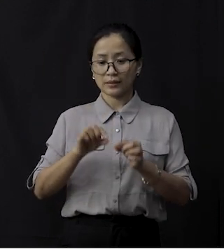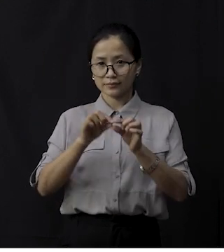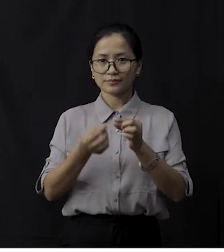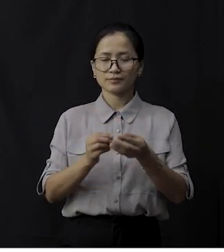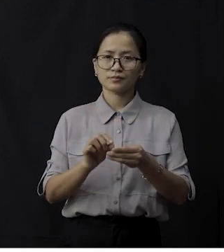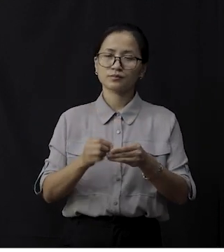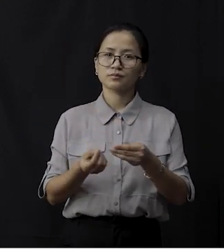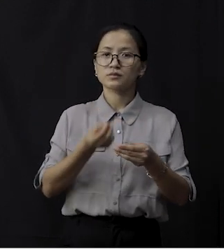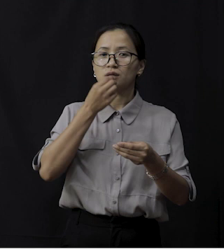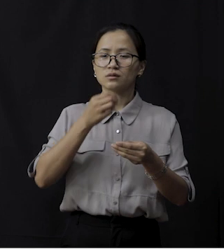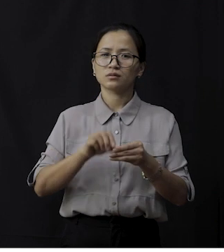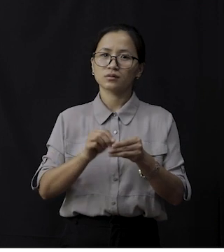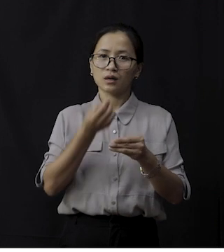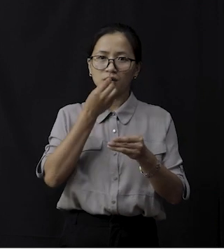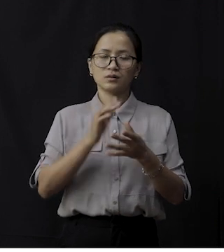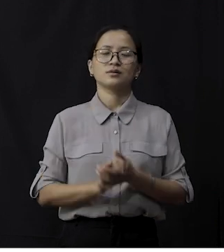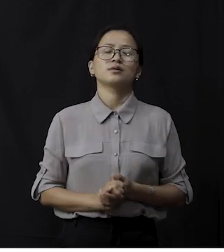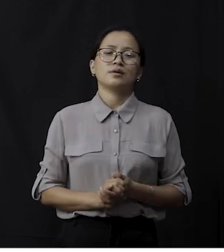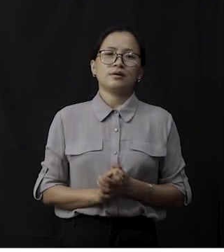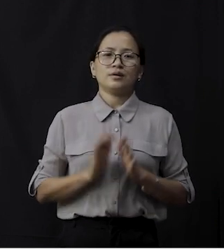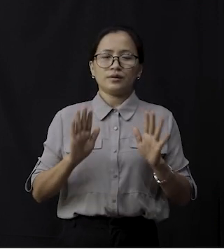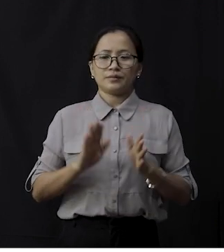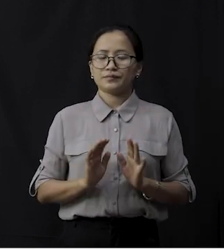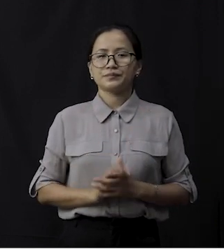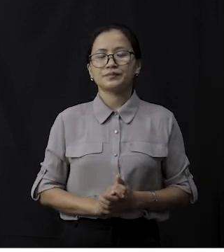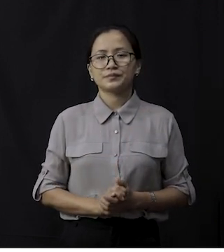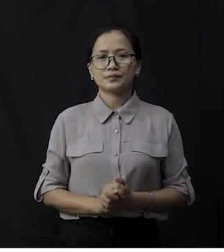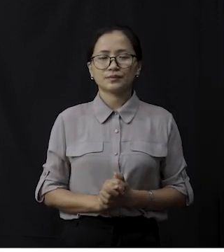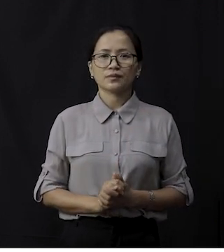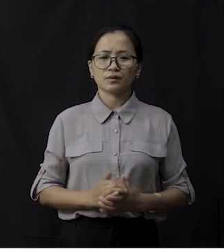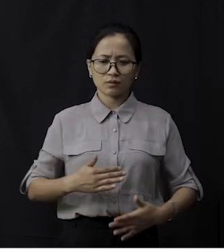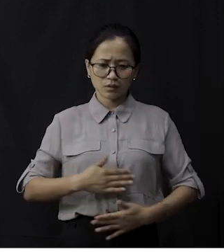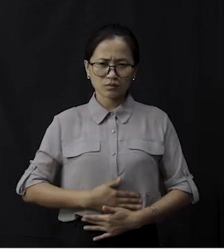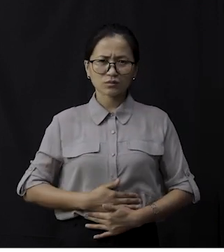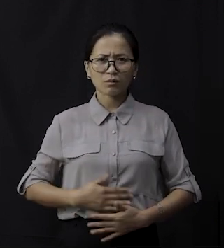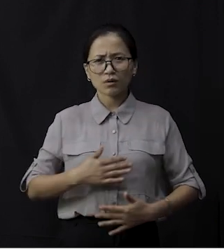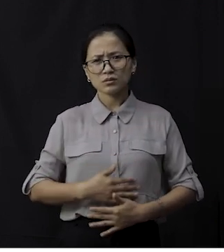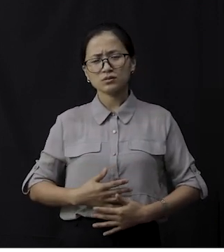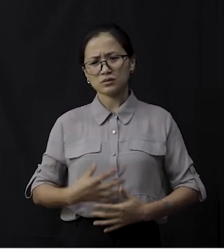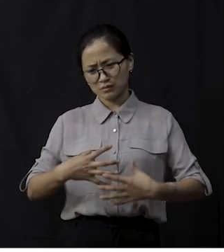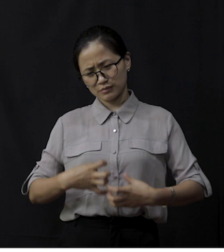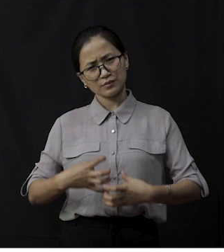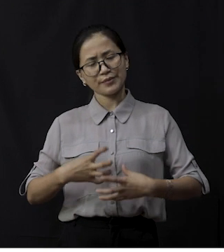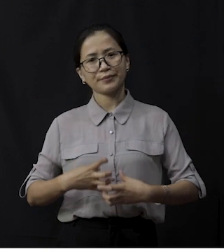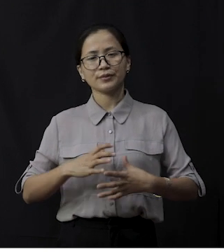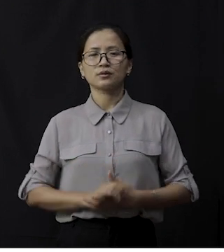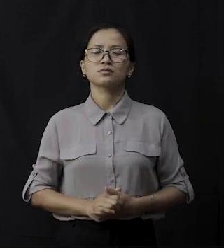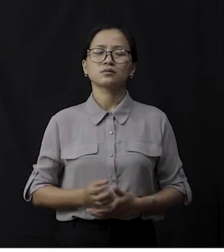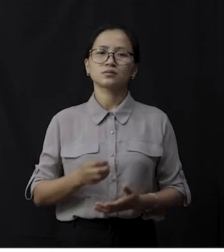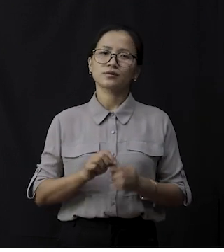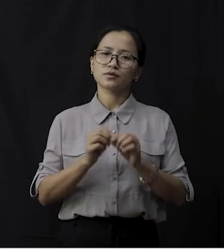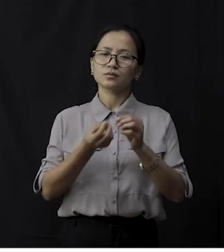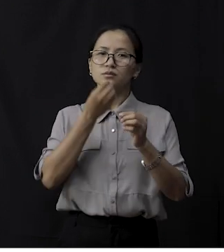you, children, eat this. The doctor gives you these medicines, right? And when your stomach is paining, when you eat that medicine, then it becomes fine.